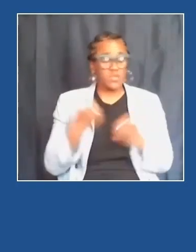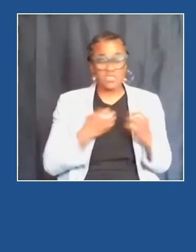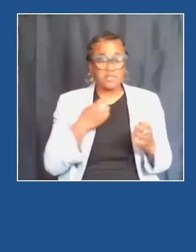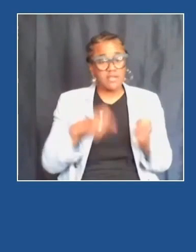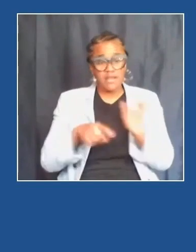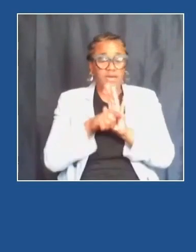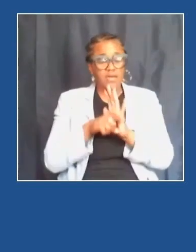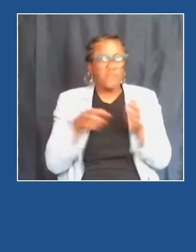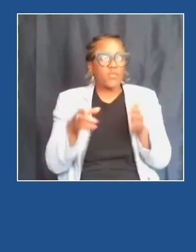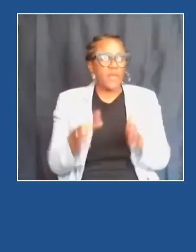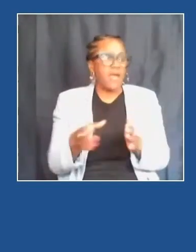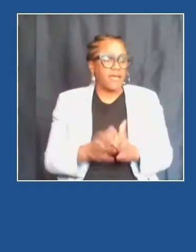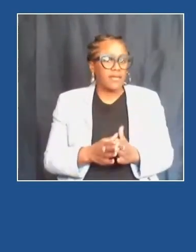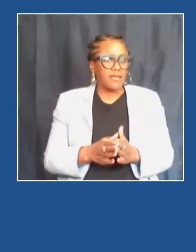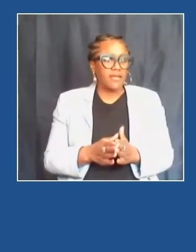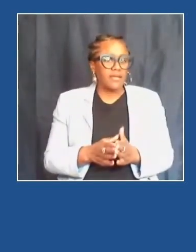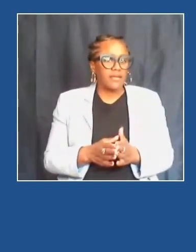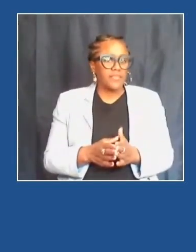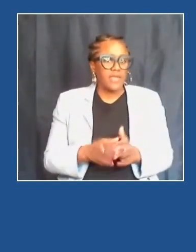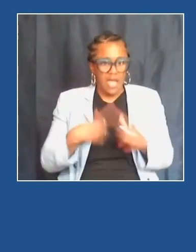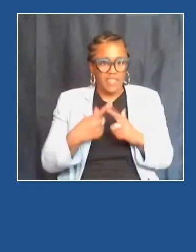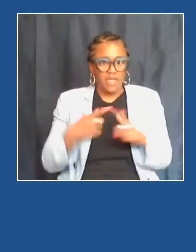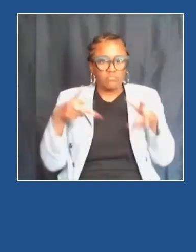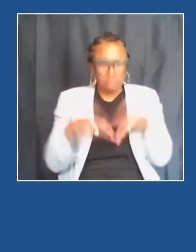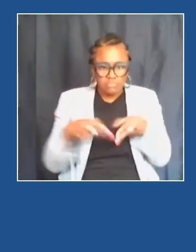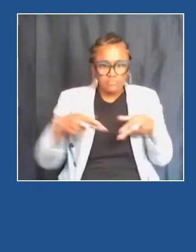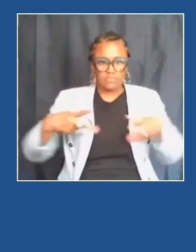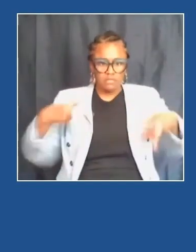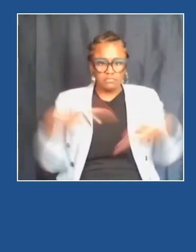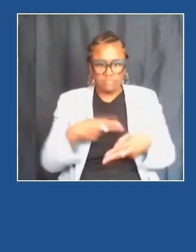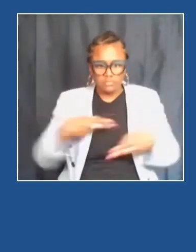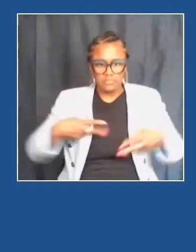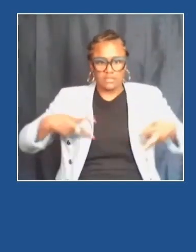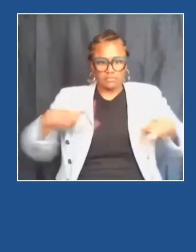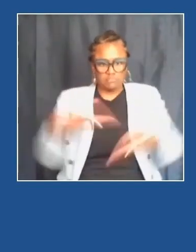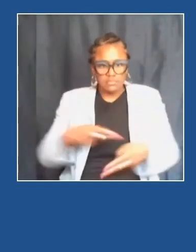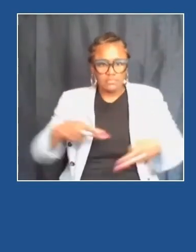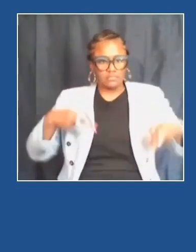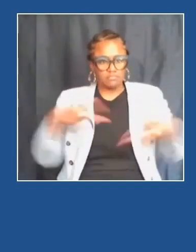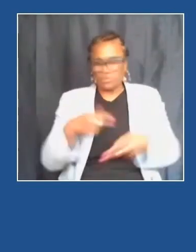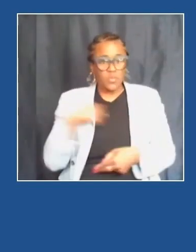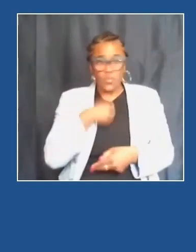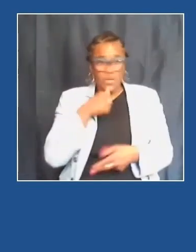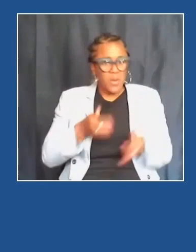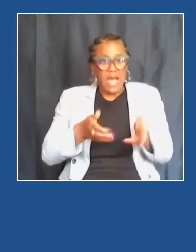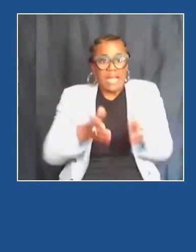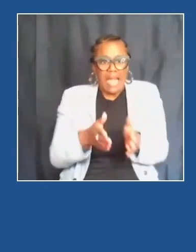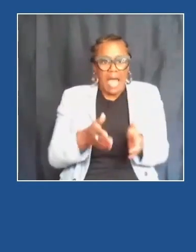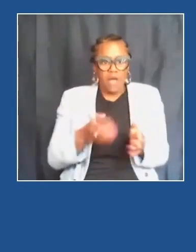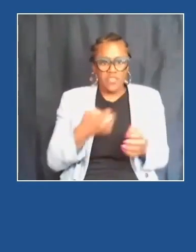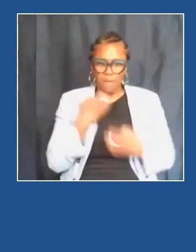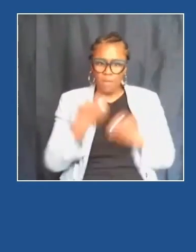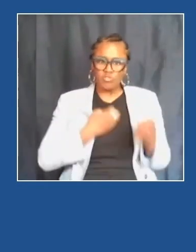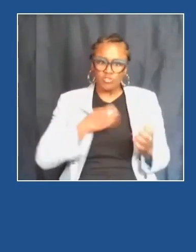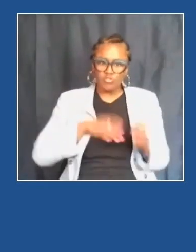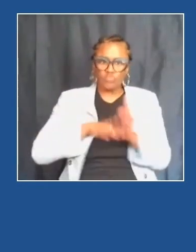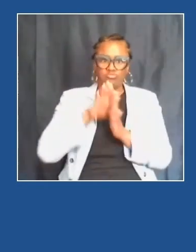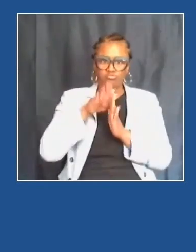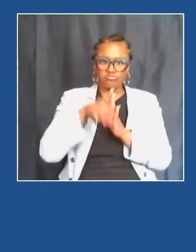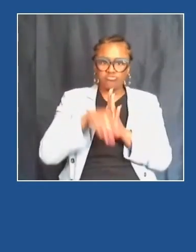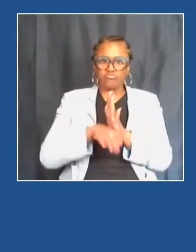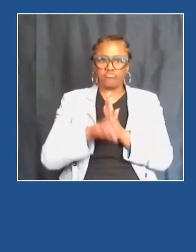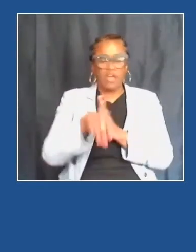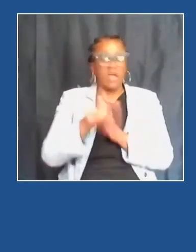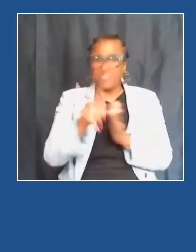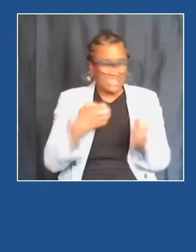negative way, and they keep getting cut off. We don't allow them to rise and fall, which is what